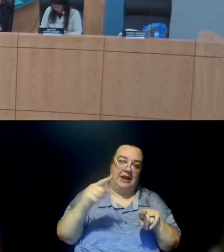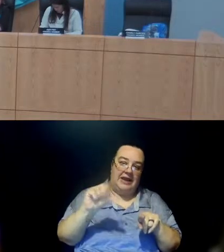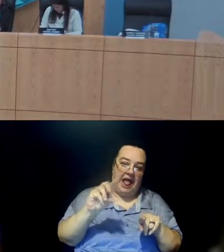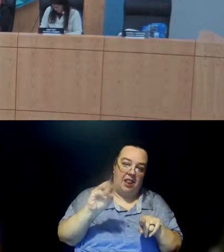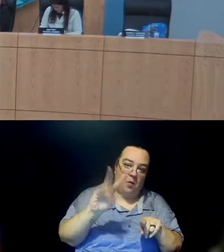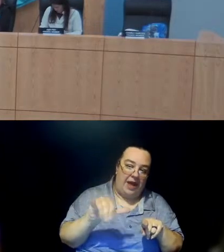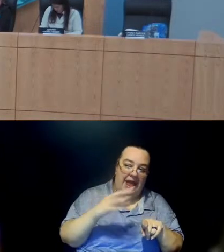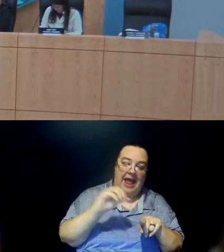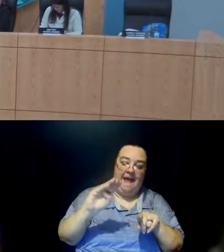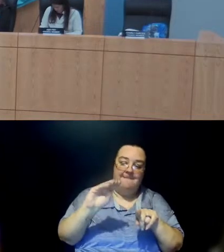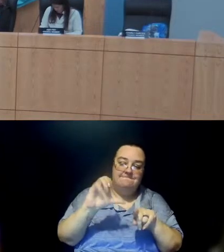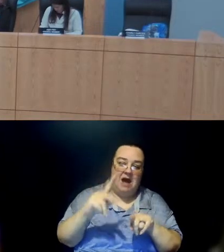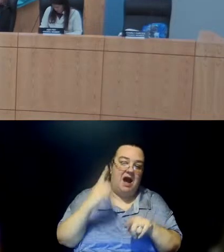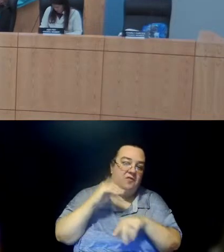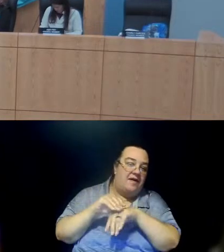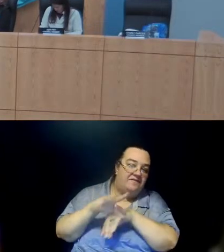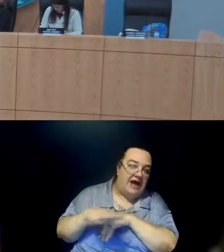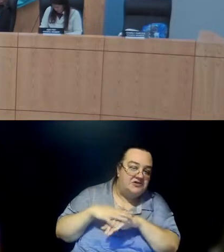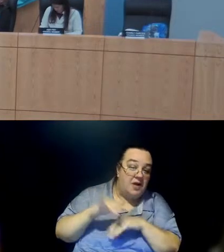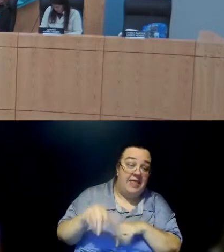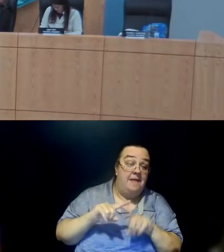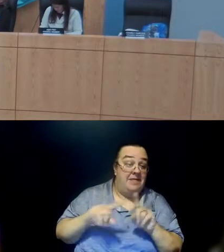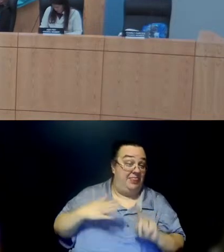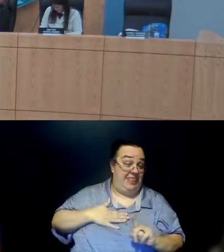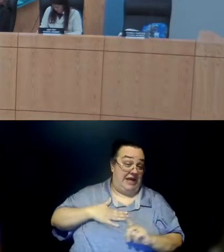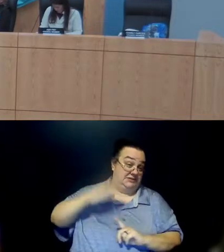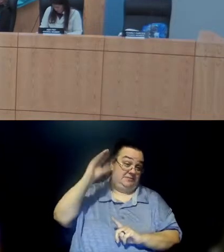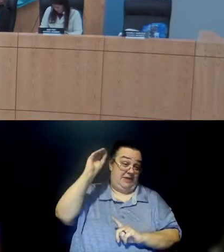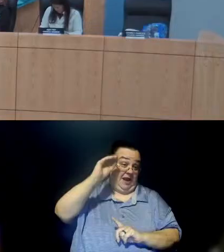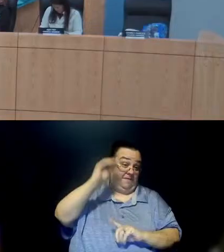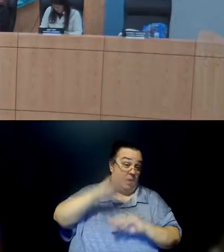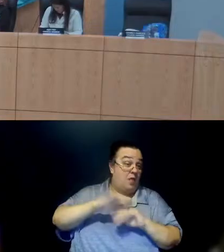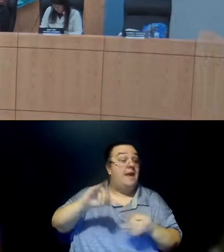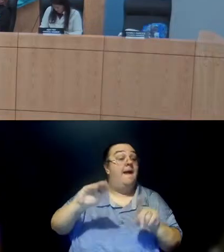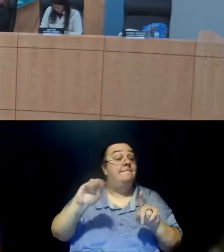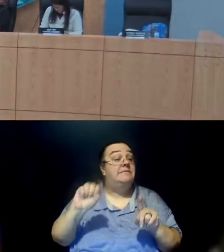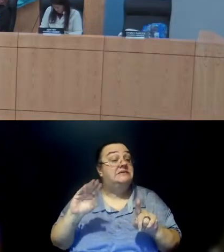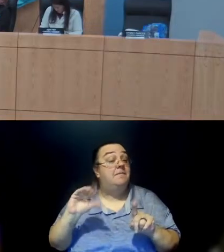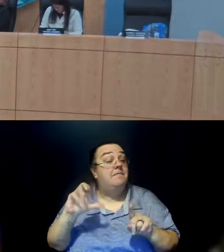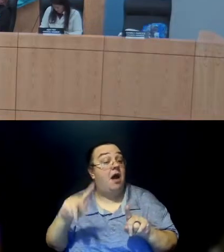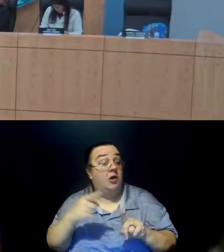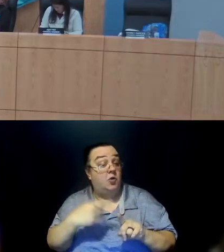that. That's my 2 cents on it. Ms. Mock, do you have any thoughts?